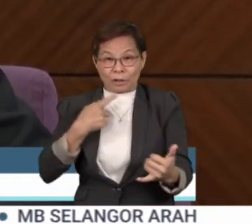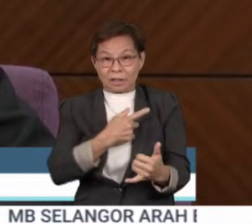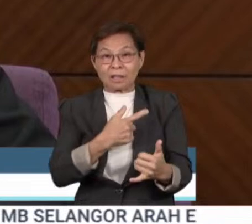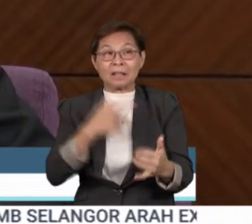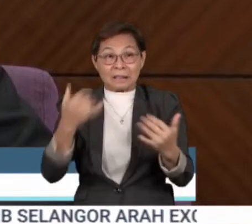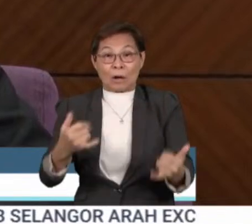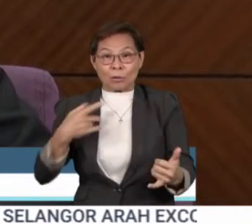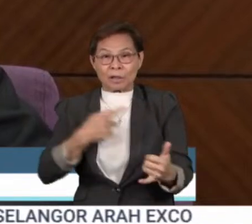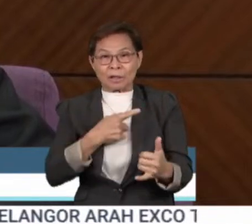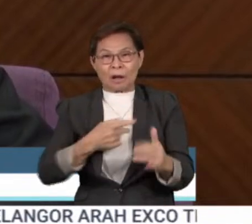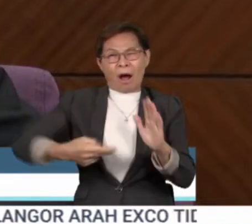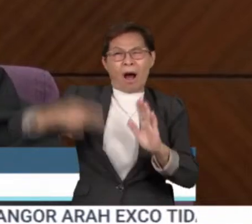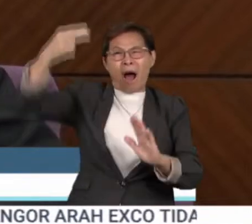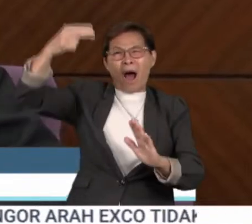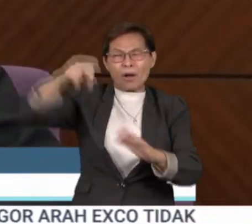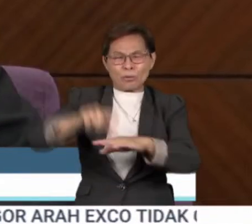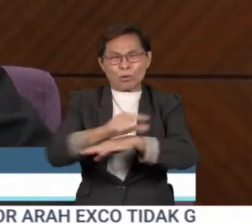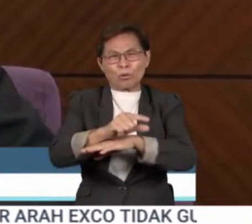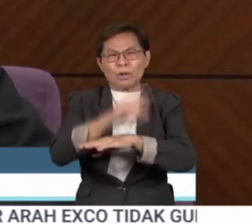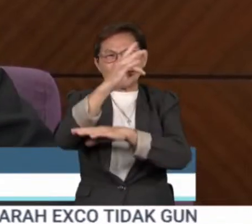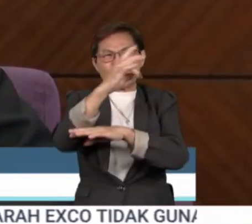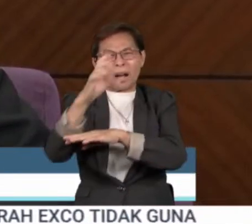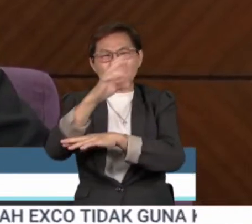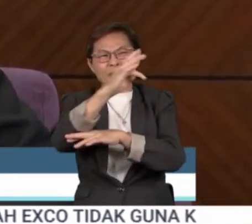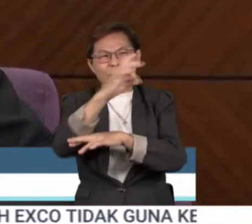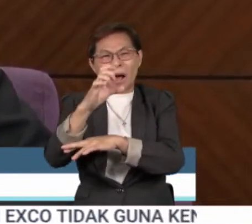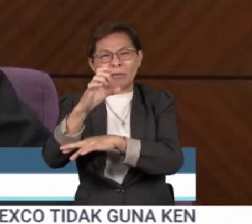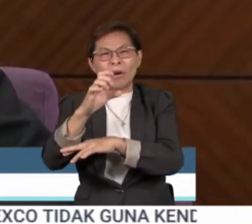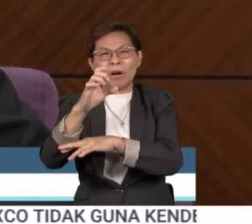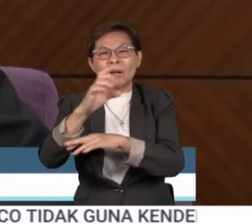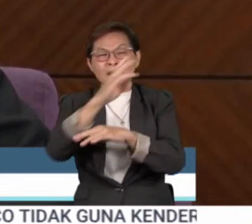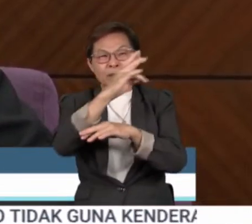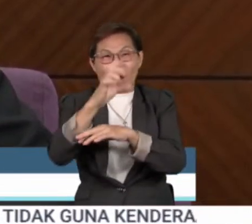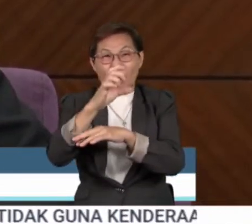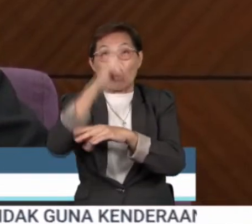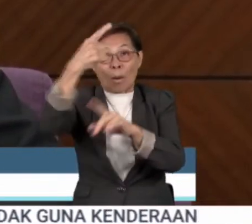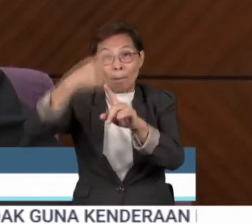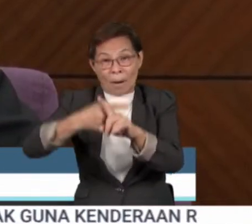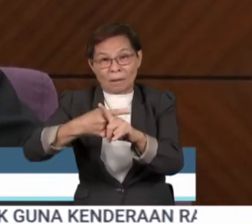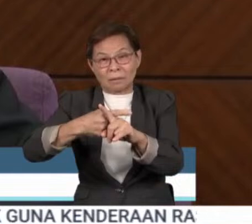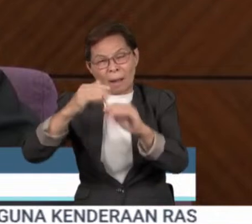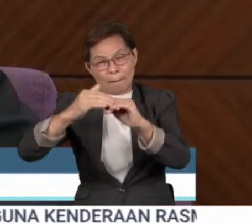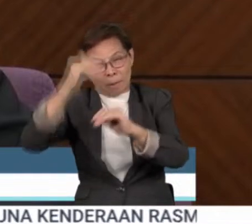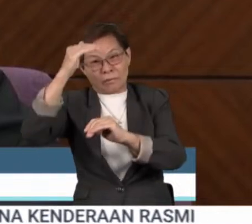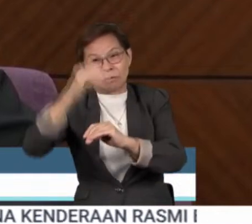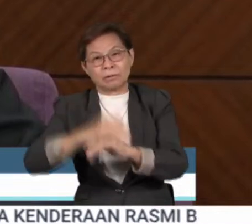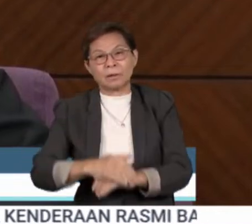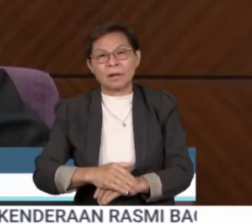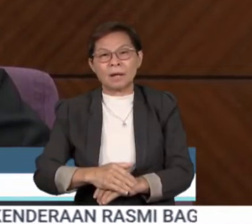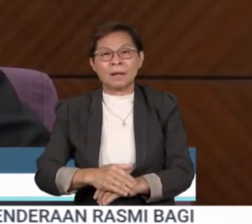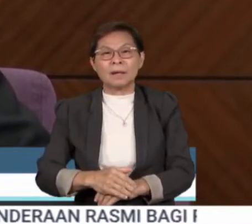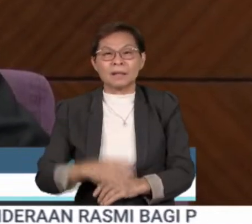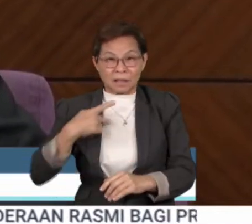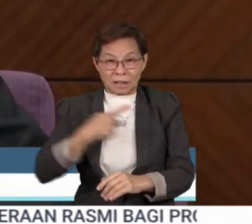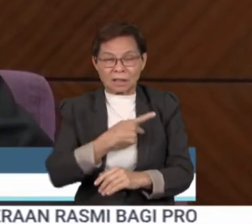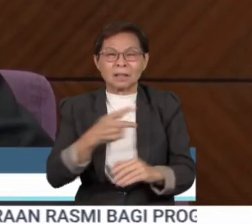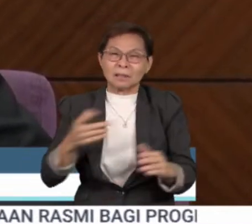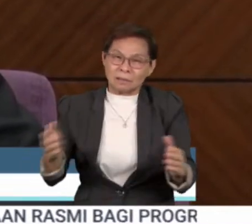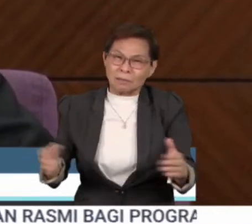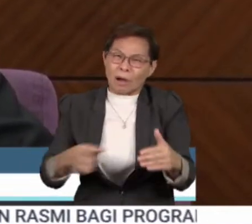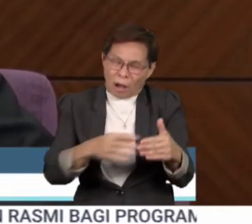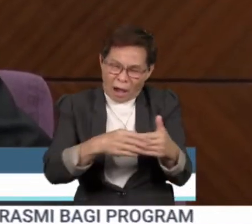we very high usage to RM700 a month and above roughly. So basically we are also